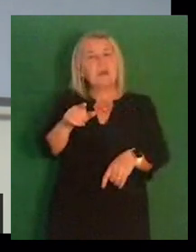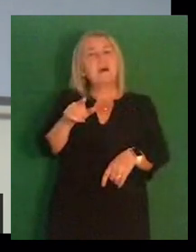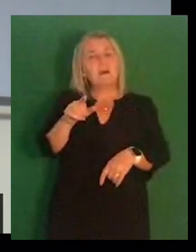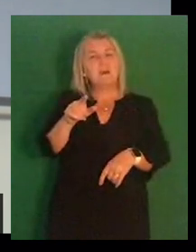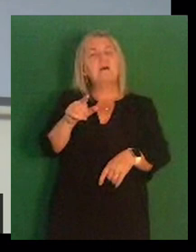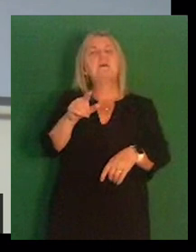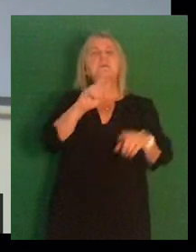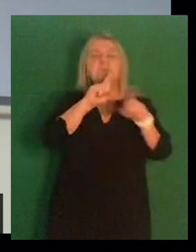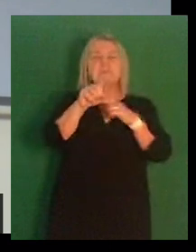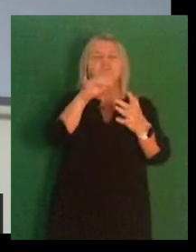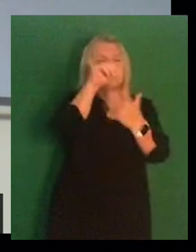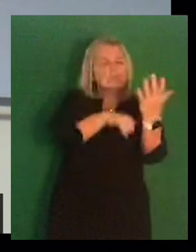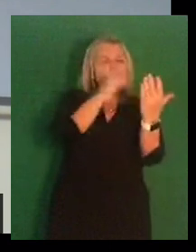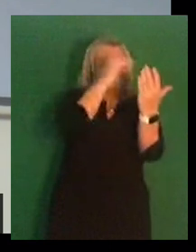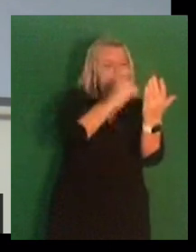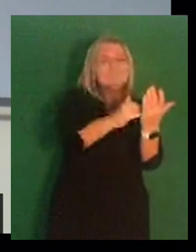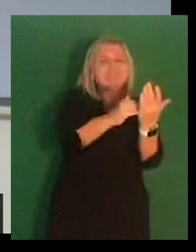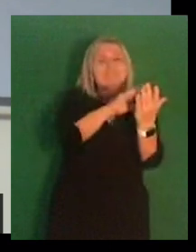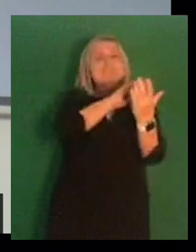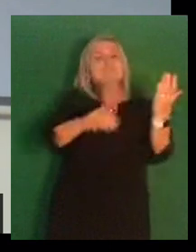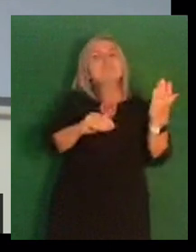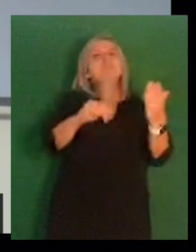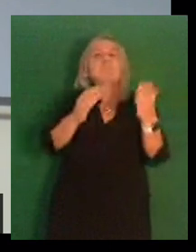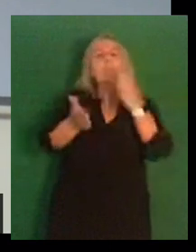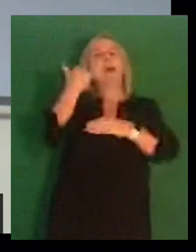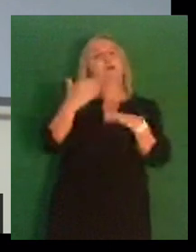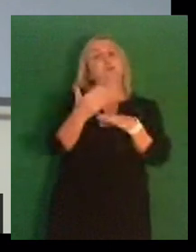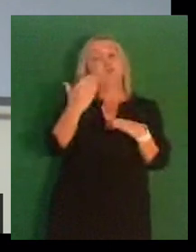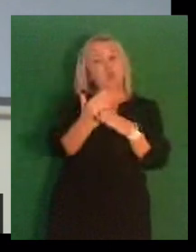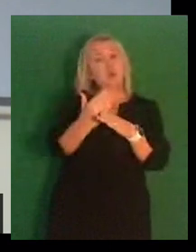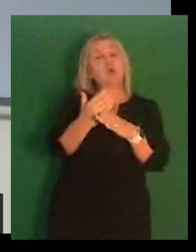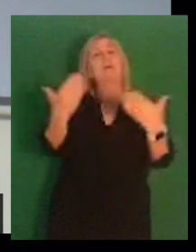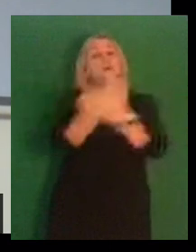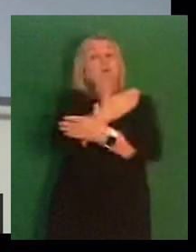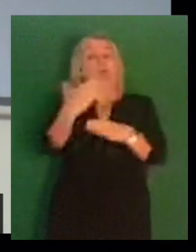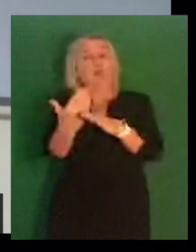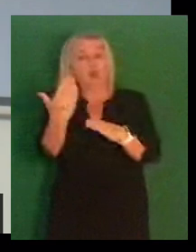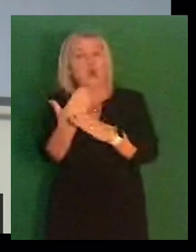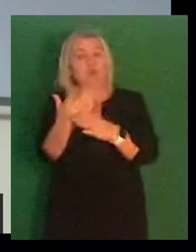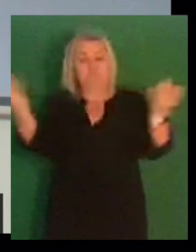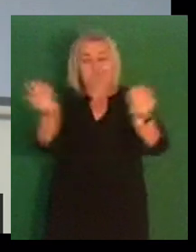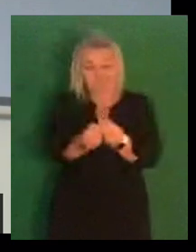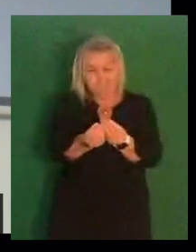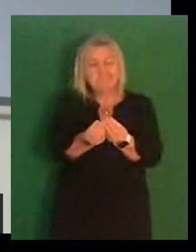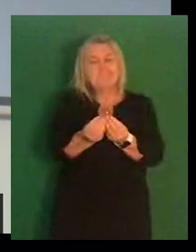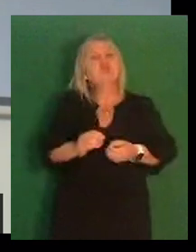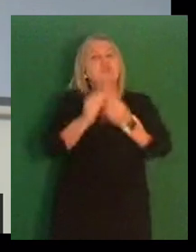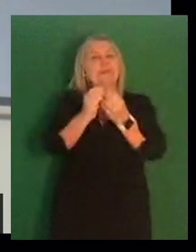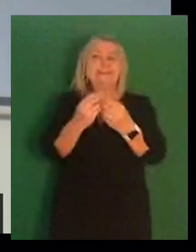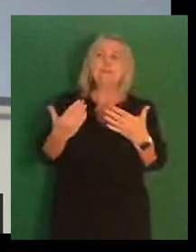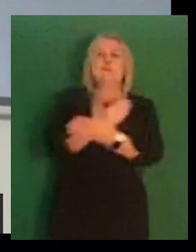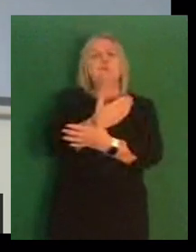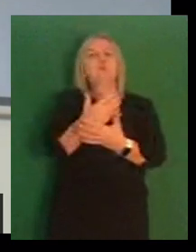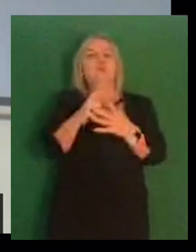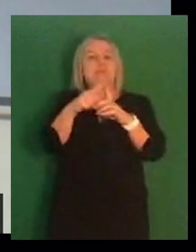National Theatre of Scotland's past work, current work and new commissions. And we worked with a filmmaker to try and